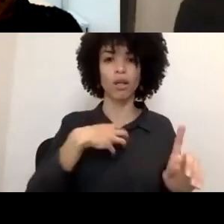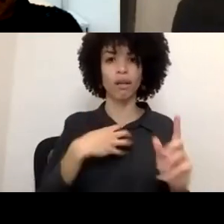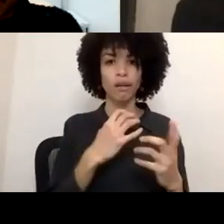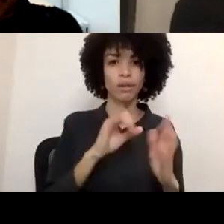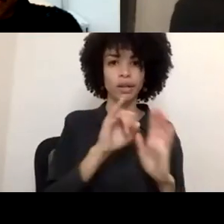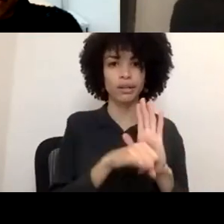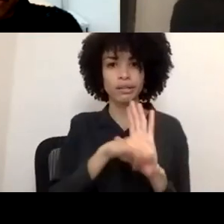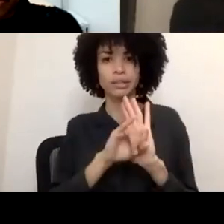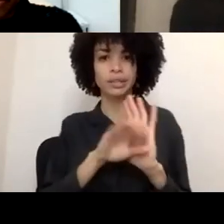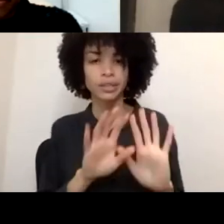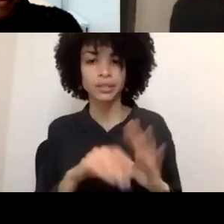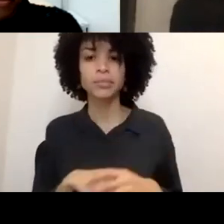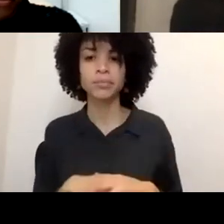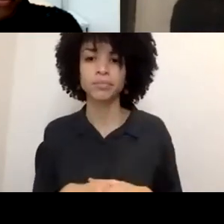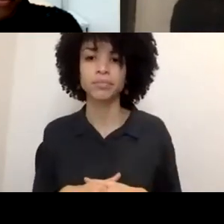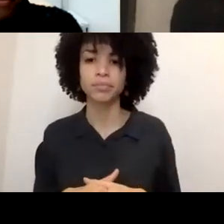at